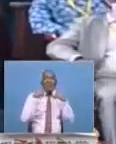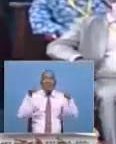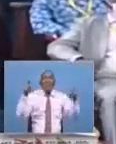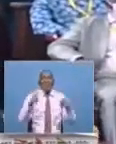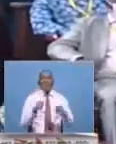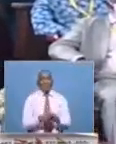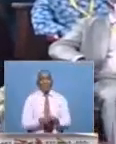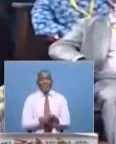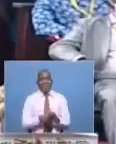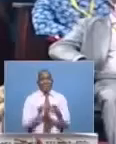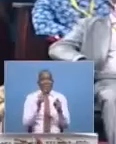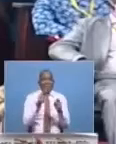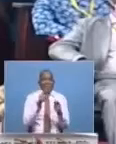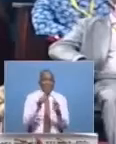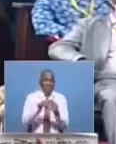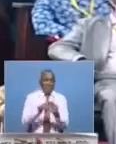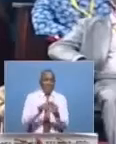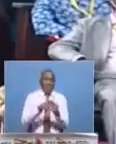verifies an answer